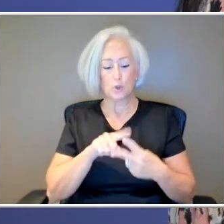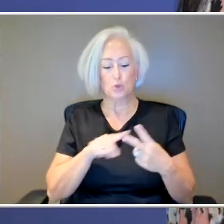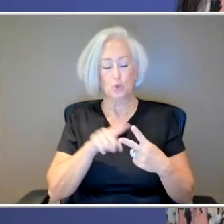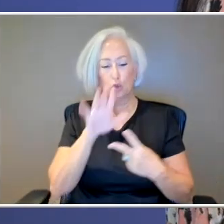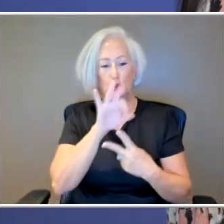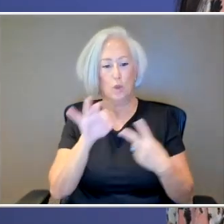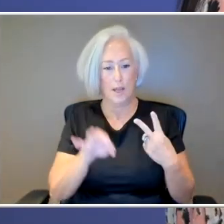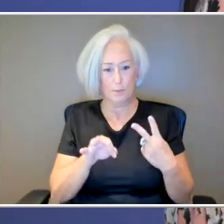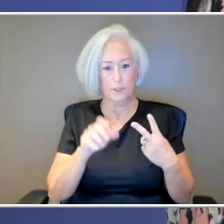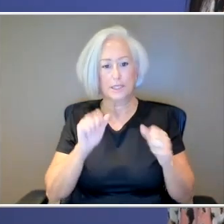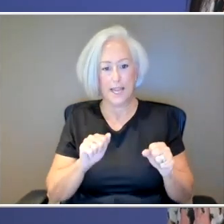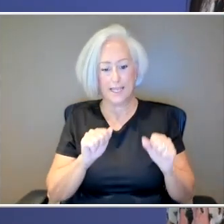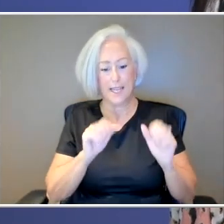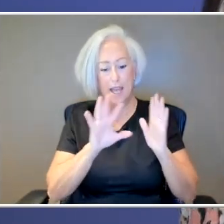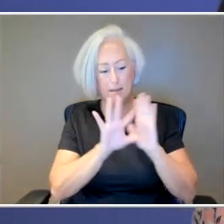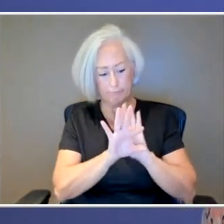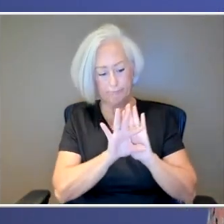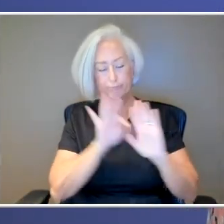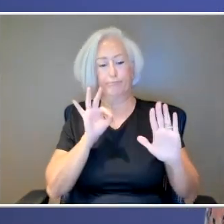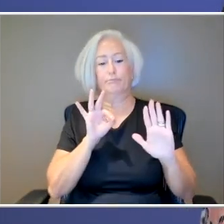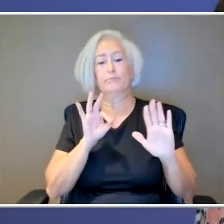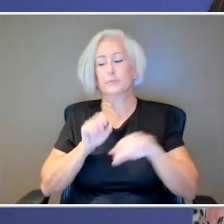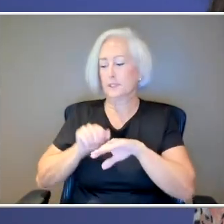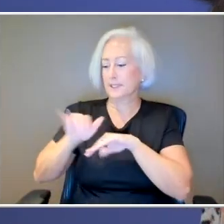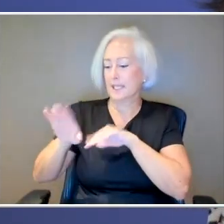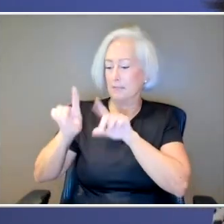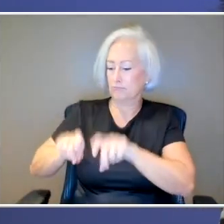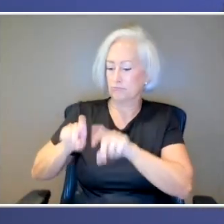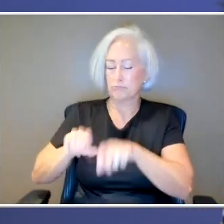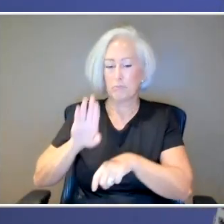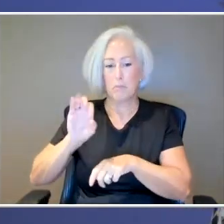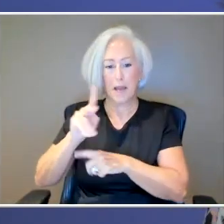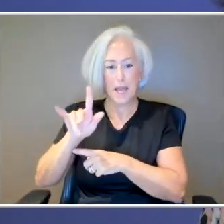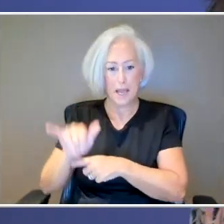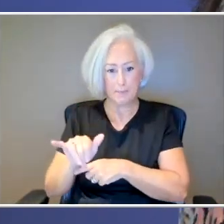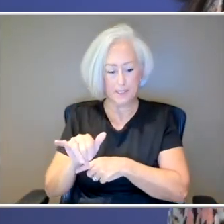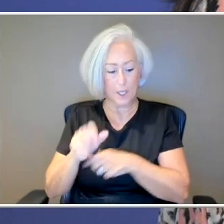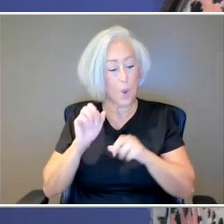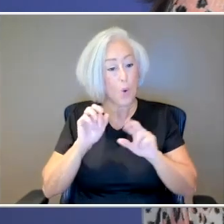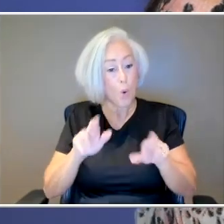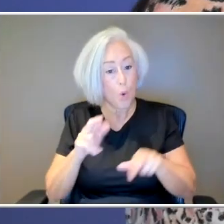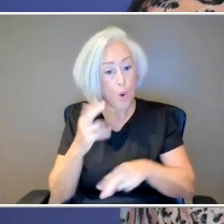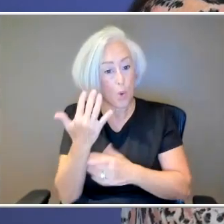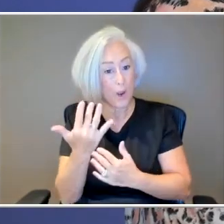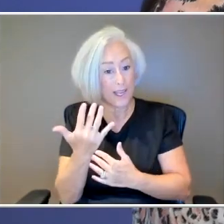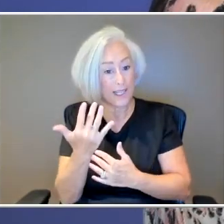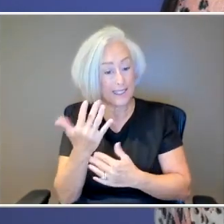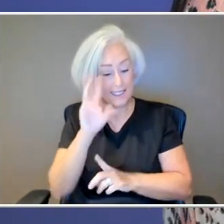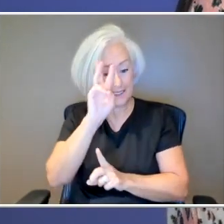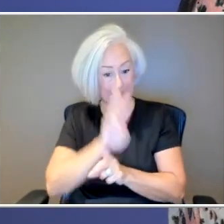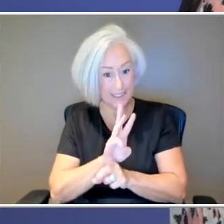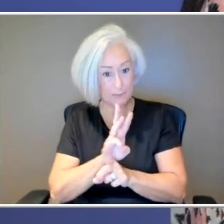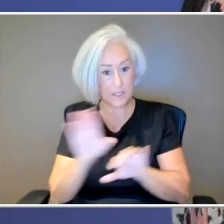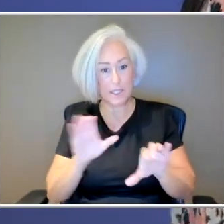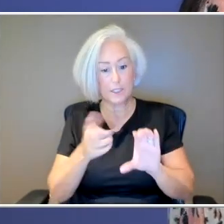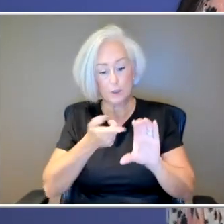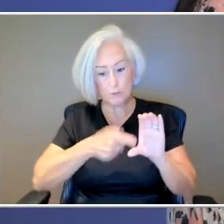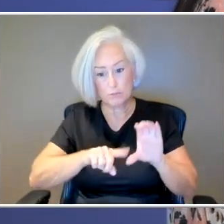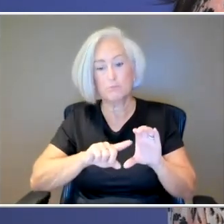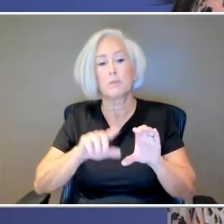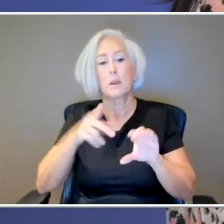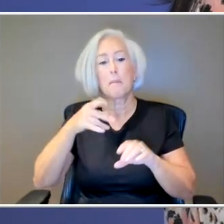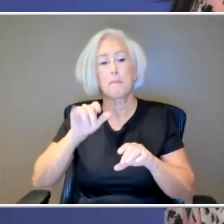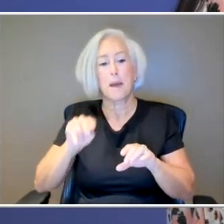some biopsies now while you're here. He's like, or we could wait 6 months and do the pap smear again and see what the results are.